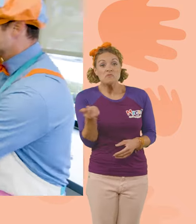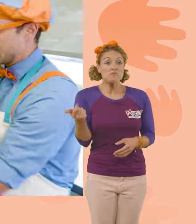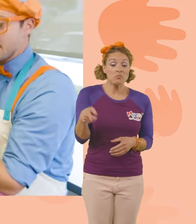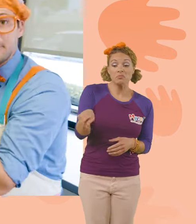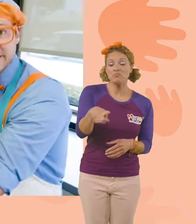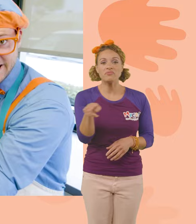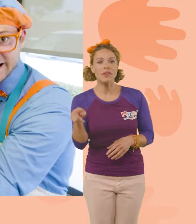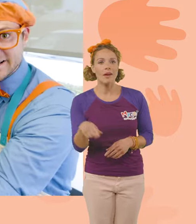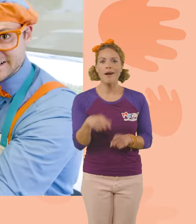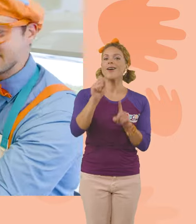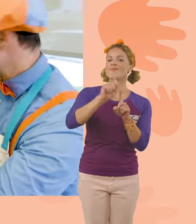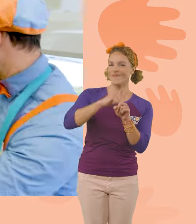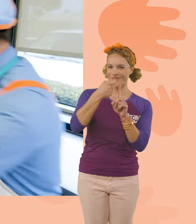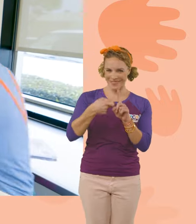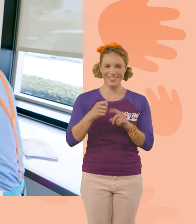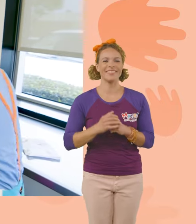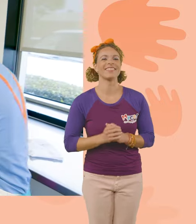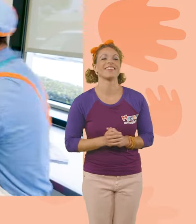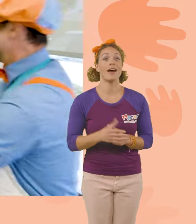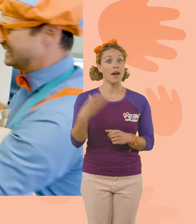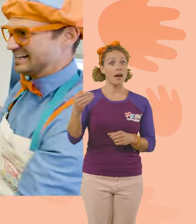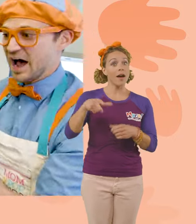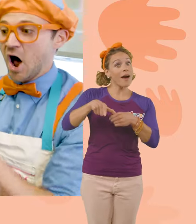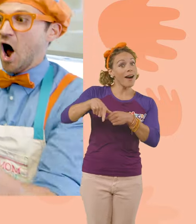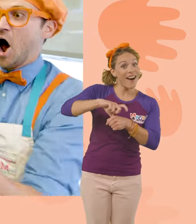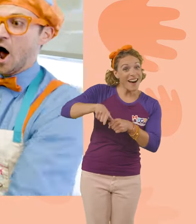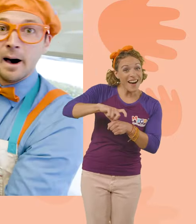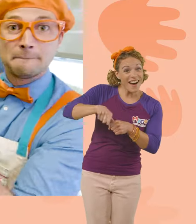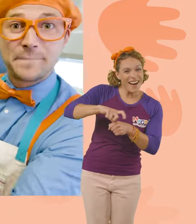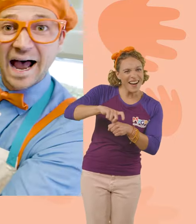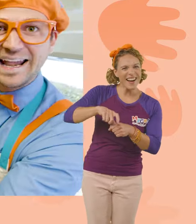more. Bananas and